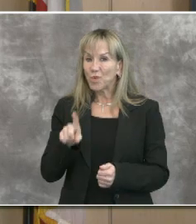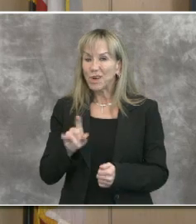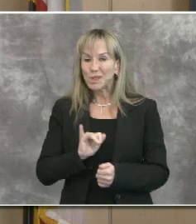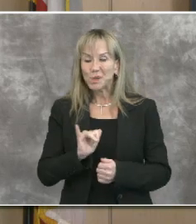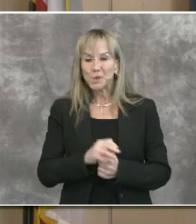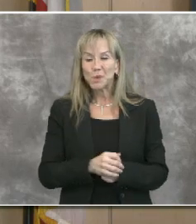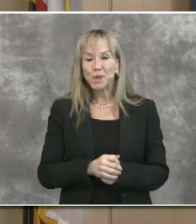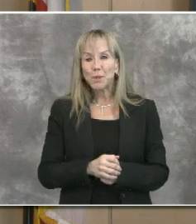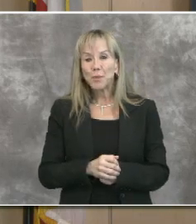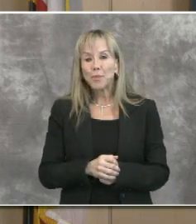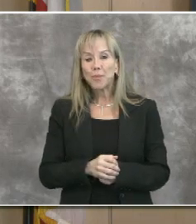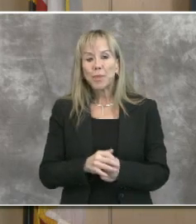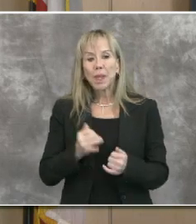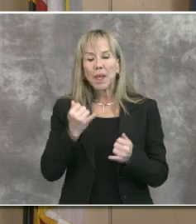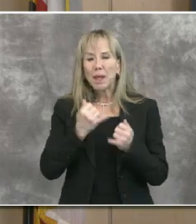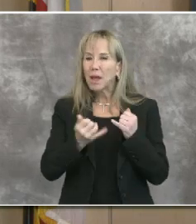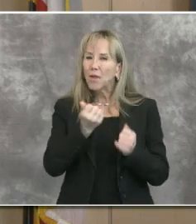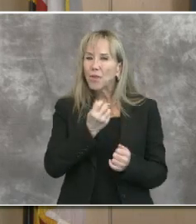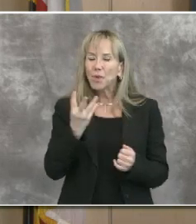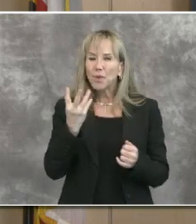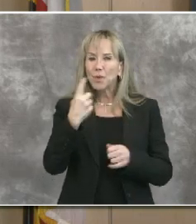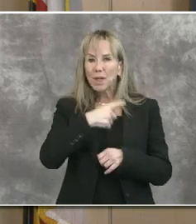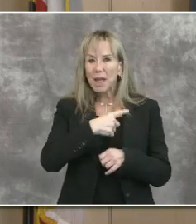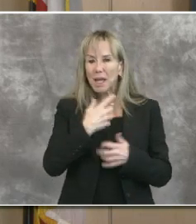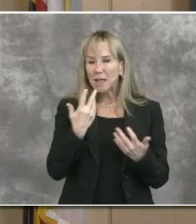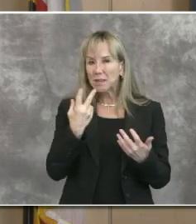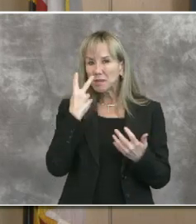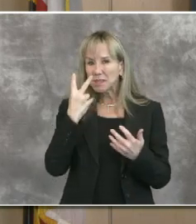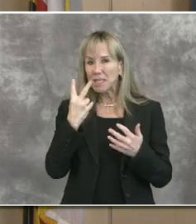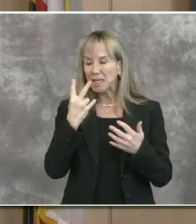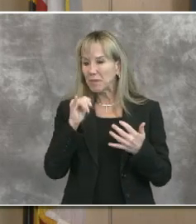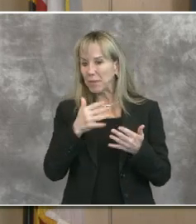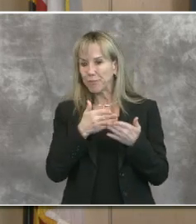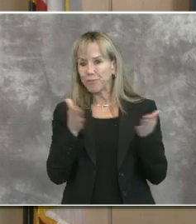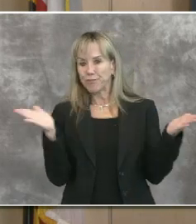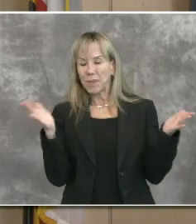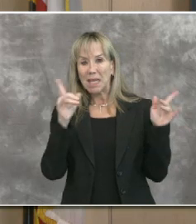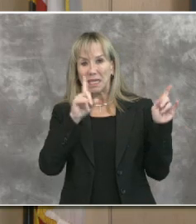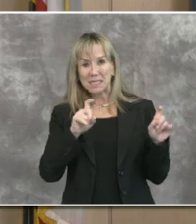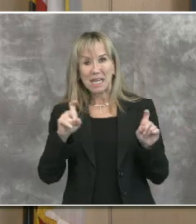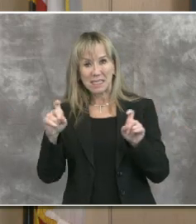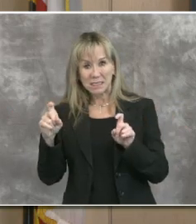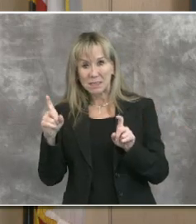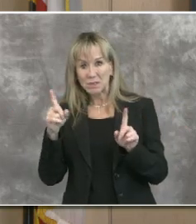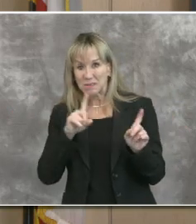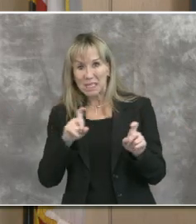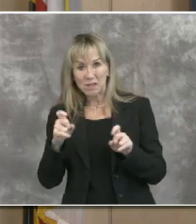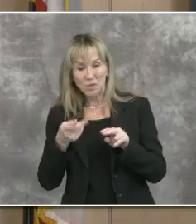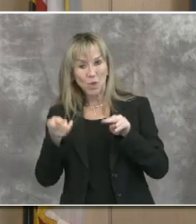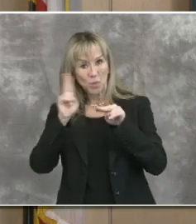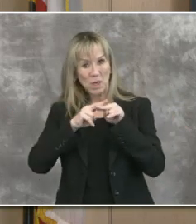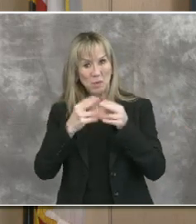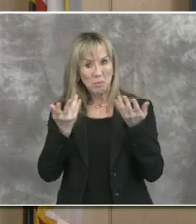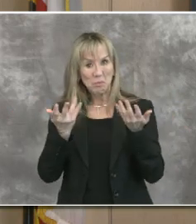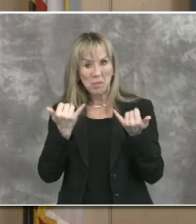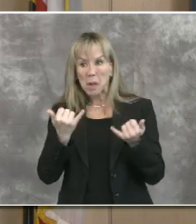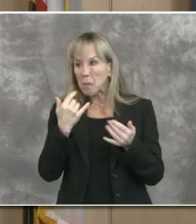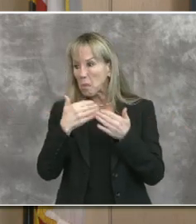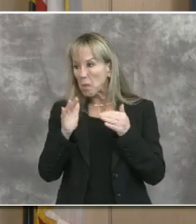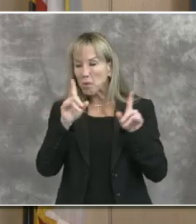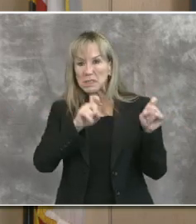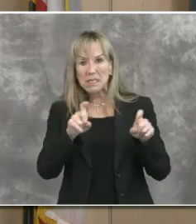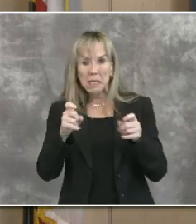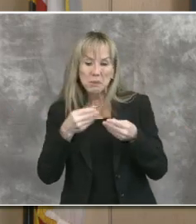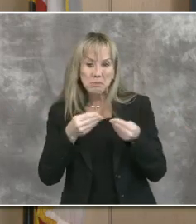last few days, on the whole, testing has increased a little bit. You know, it's around 1,000 a day,